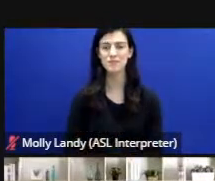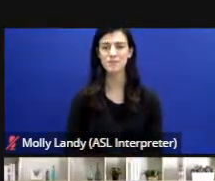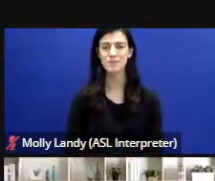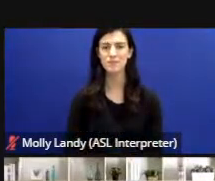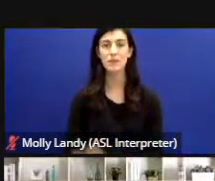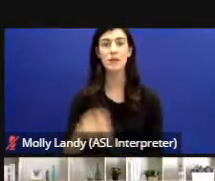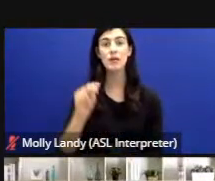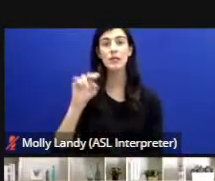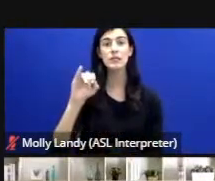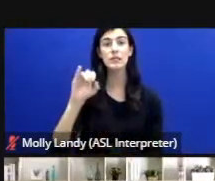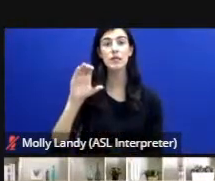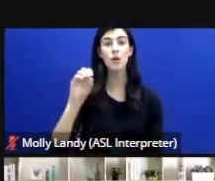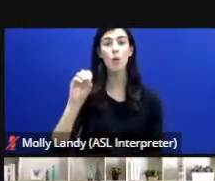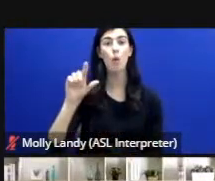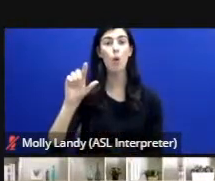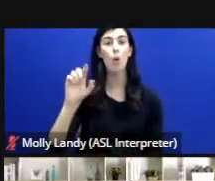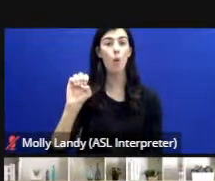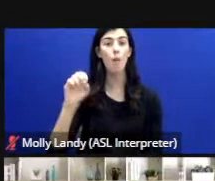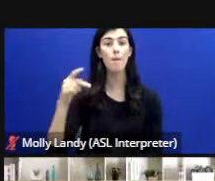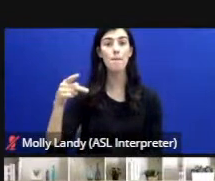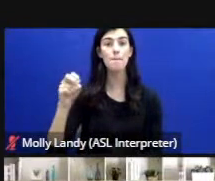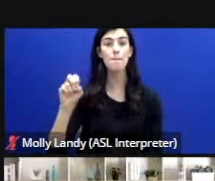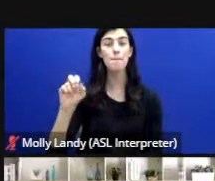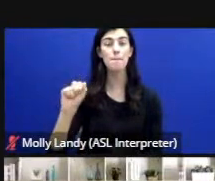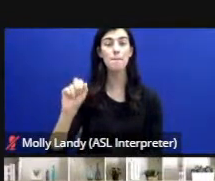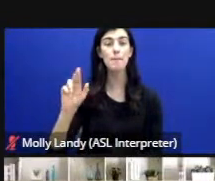Nicole Pearson.